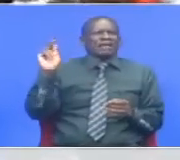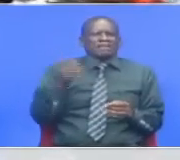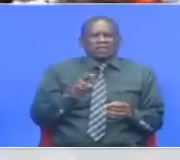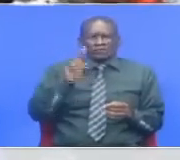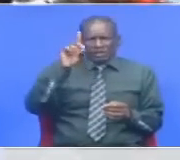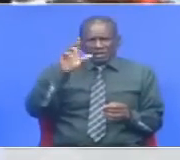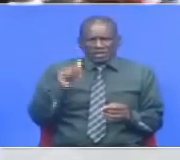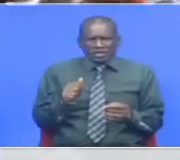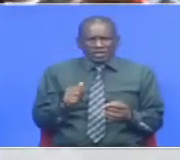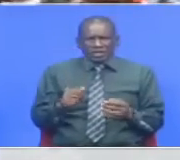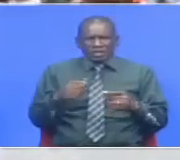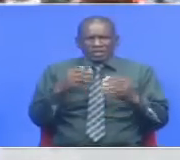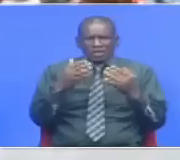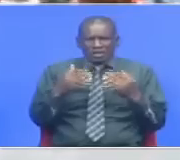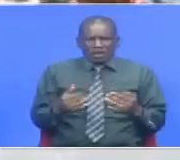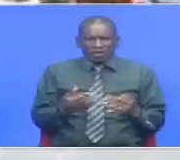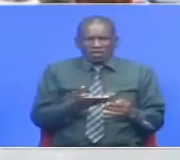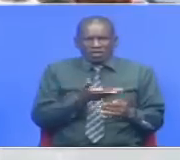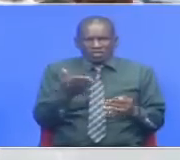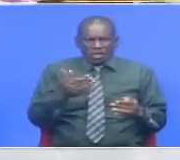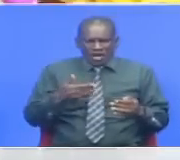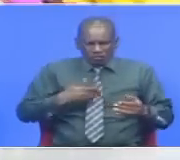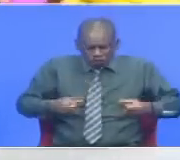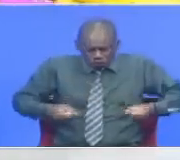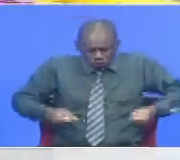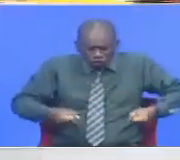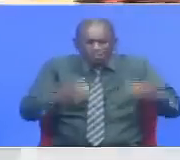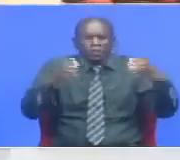Harambee! Anyway, they are now in the Hurubaro Party.